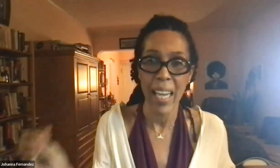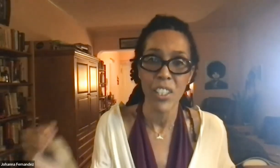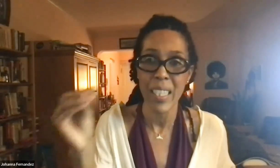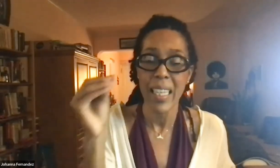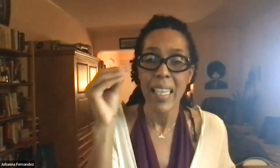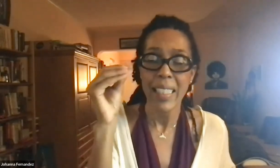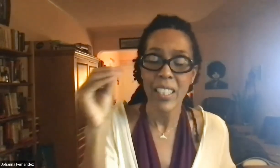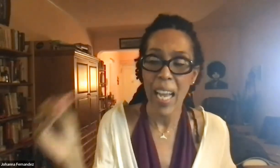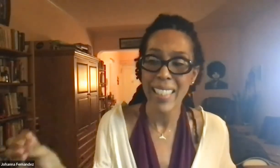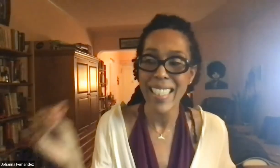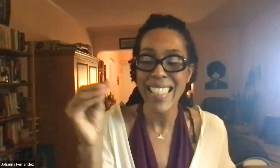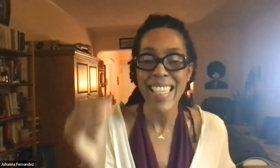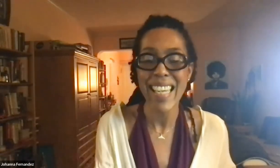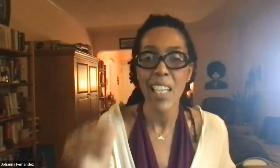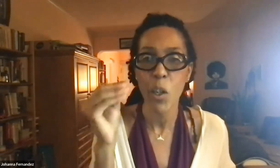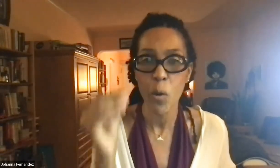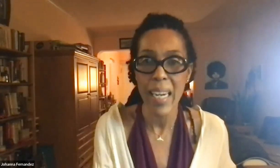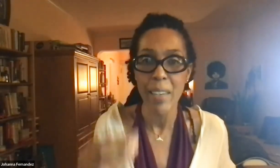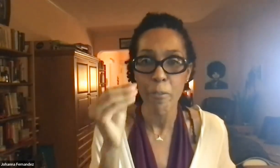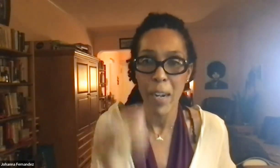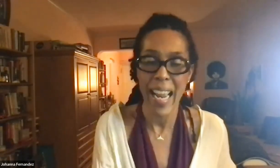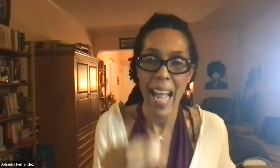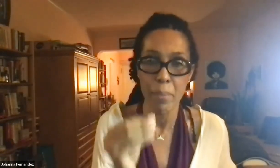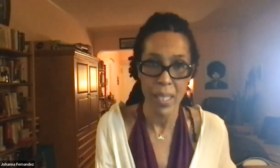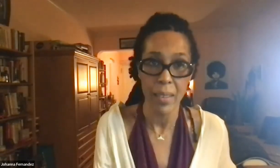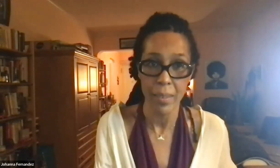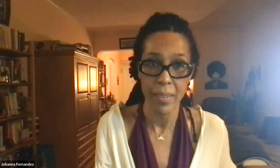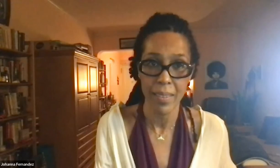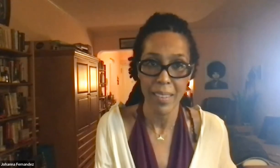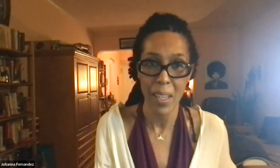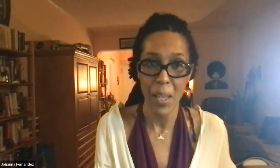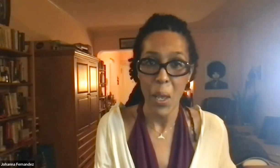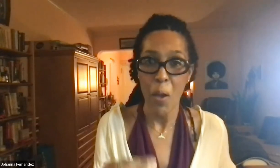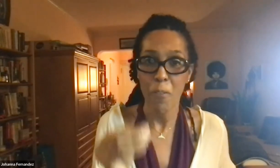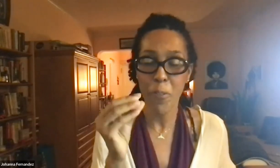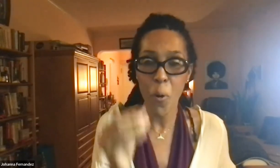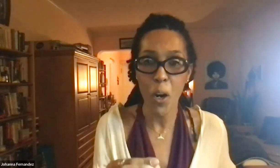Jesse Jackson did not credit Fred Hampton